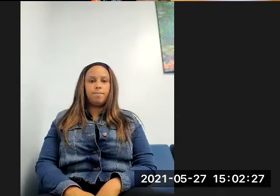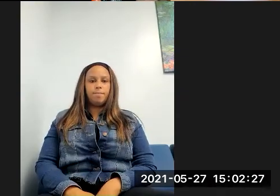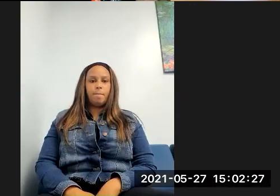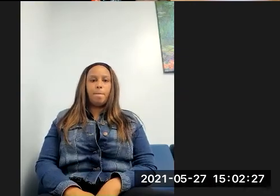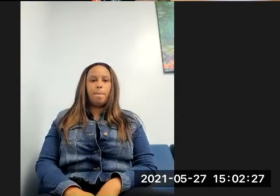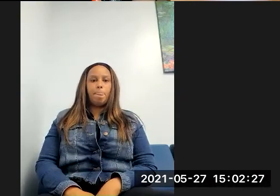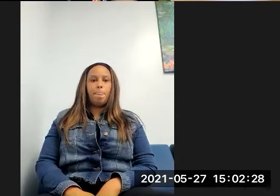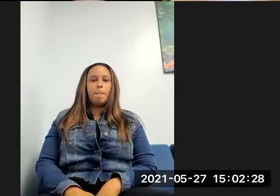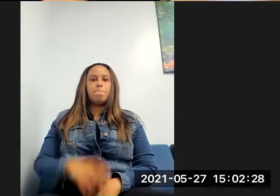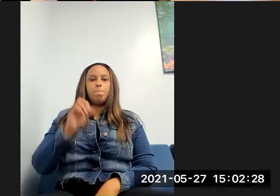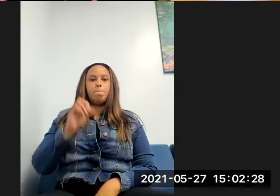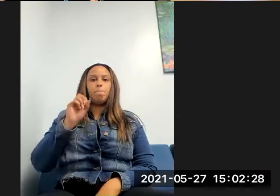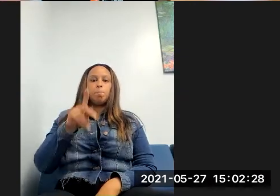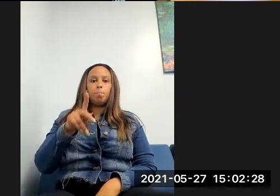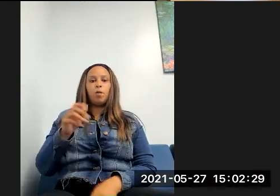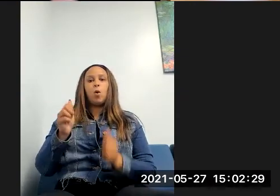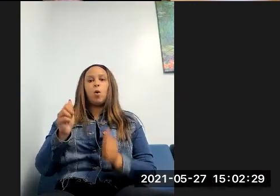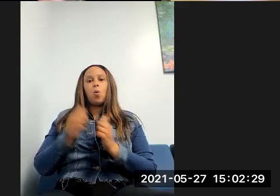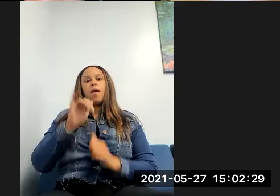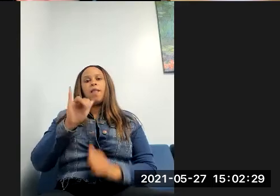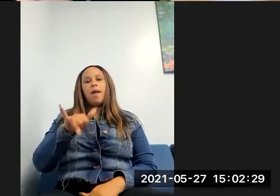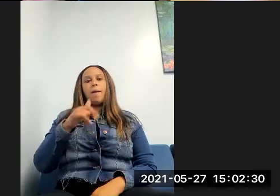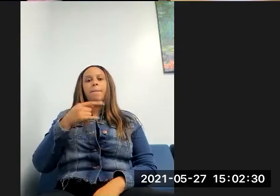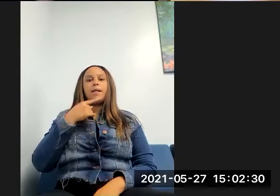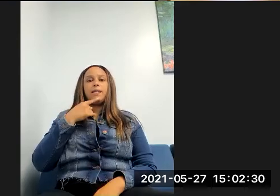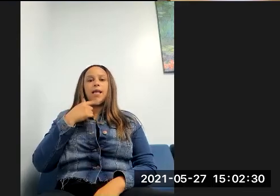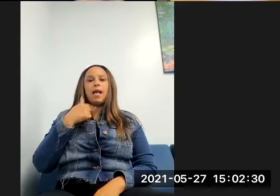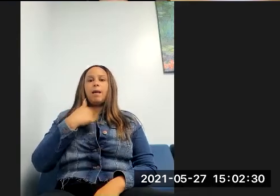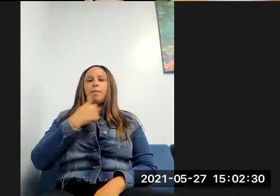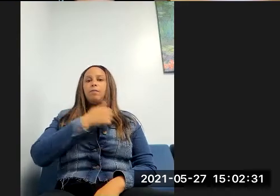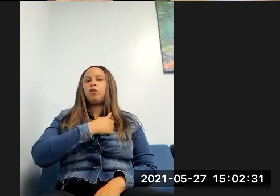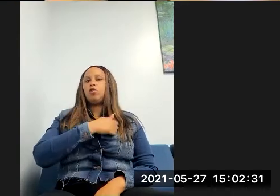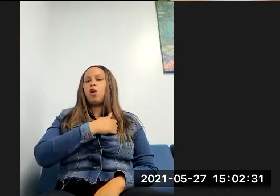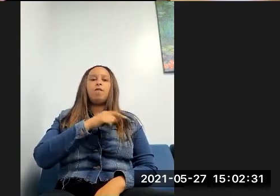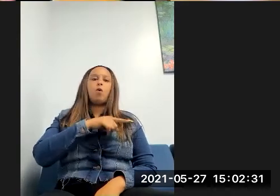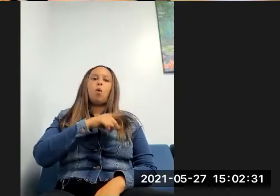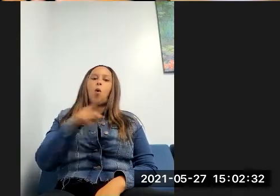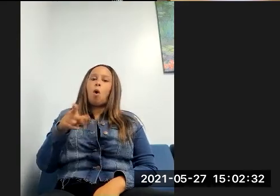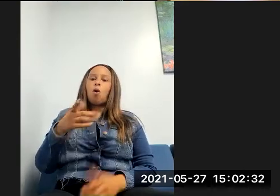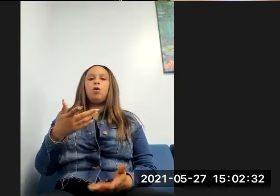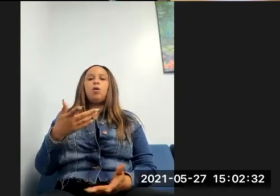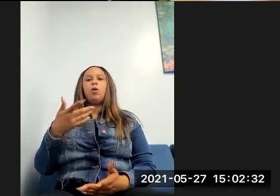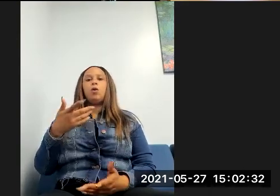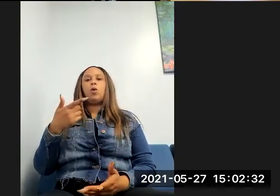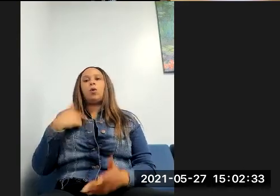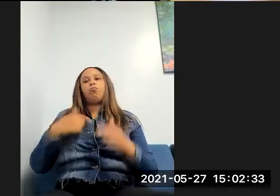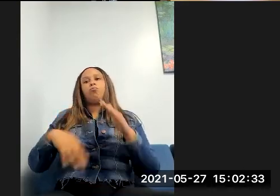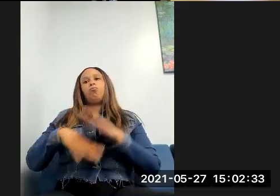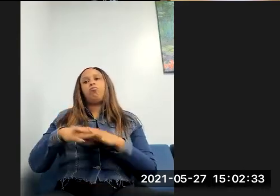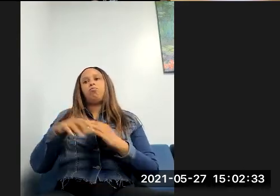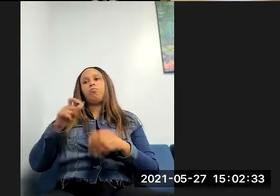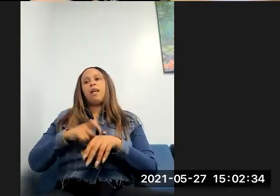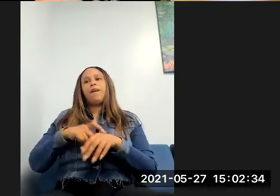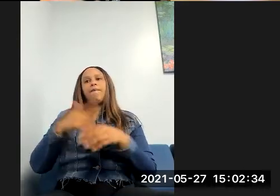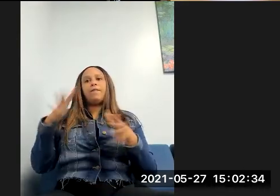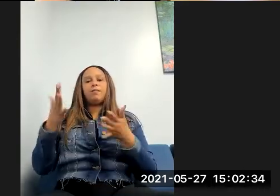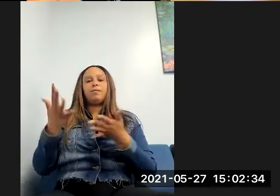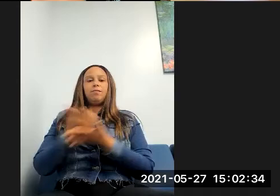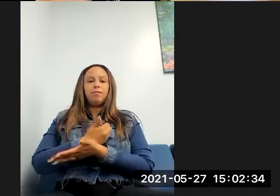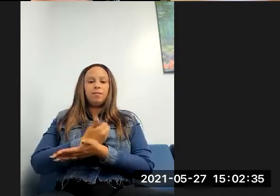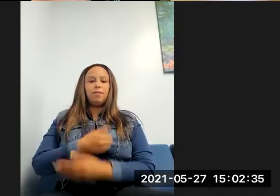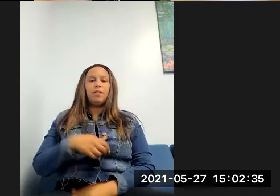So with that being said, I'm going to apologize to everyone. You know, we're up on time. Our ASL interpreter